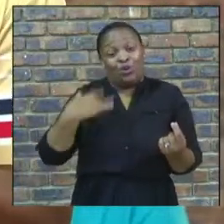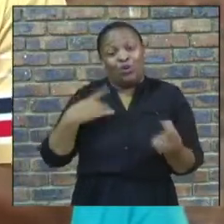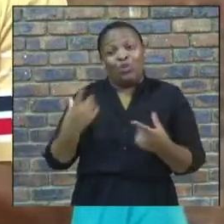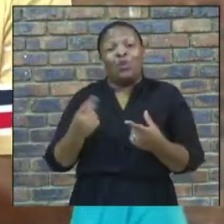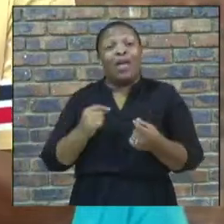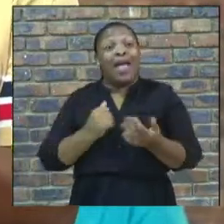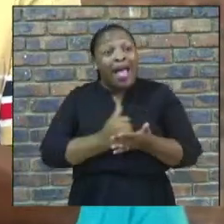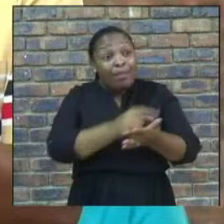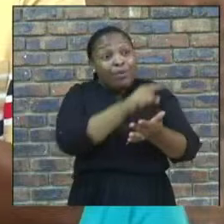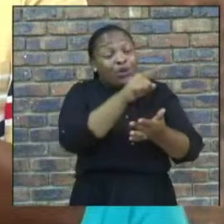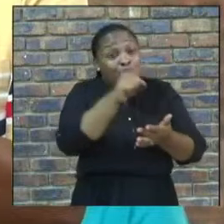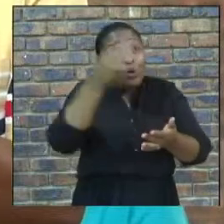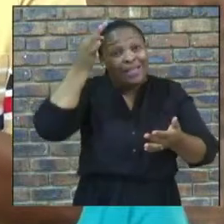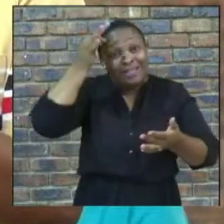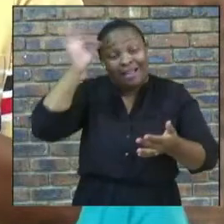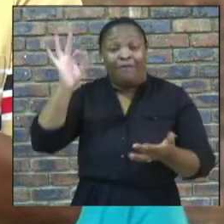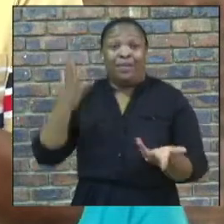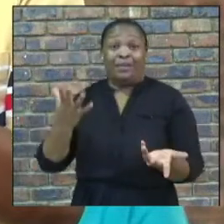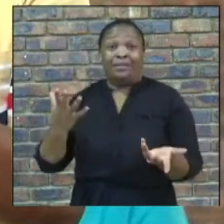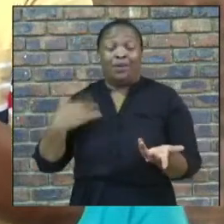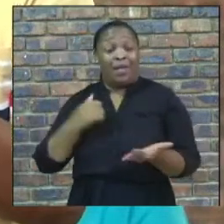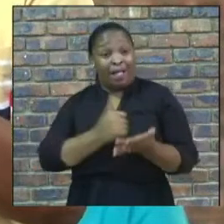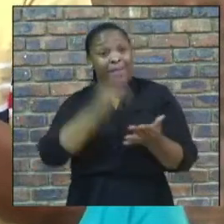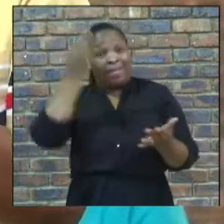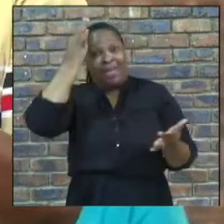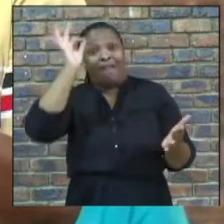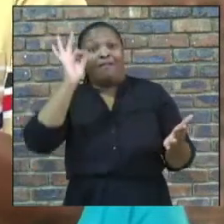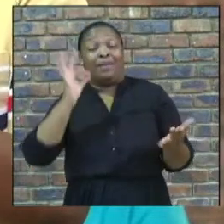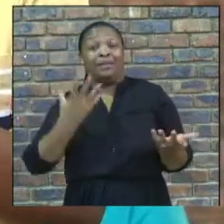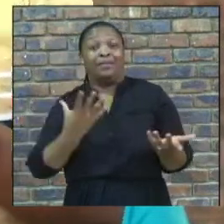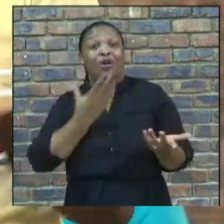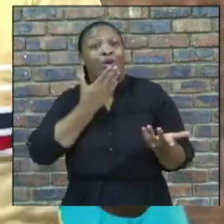government. So I just wanted to know, because as we speak,